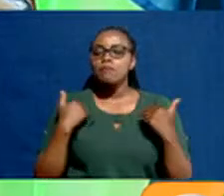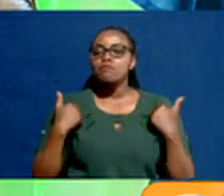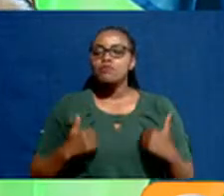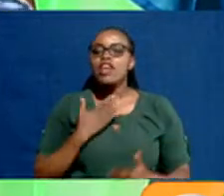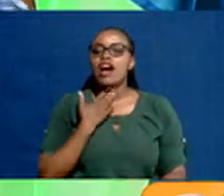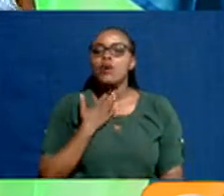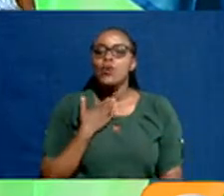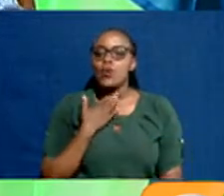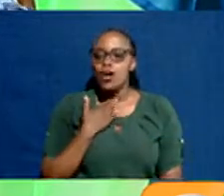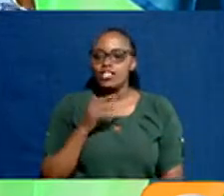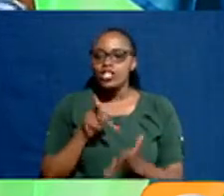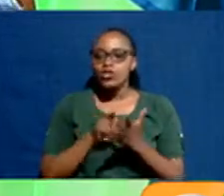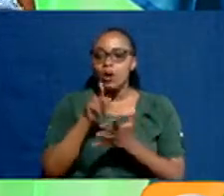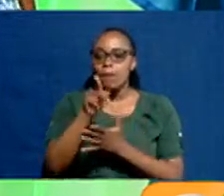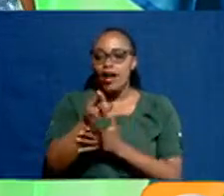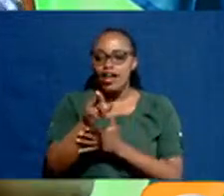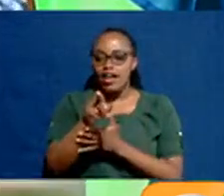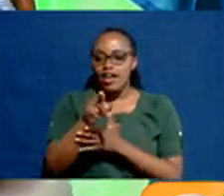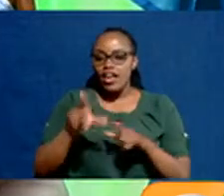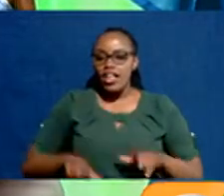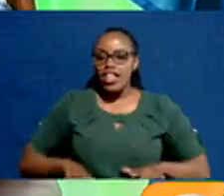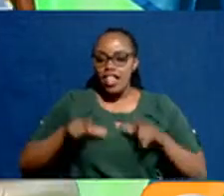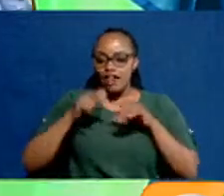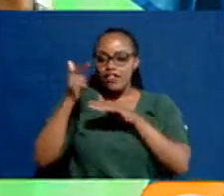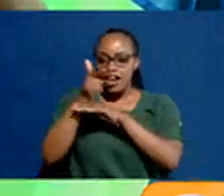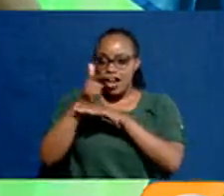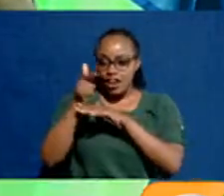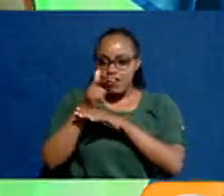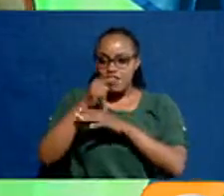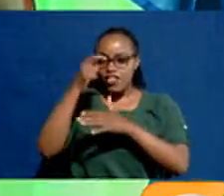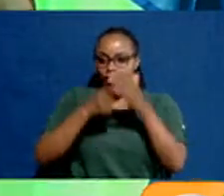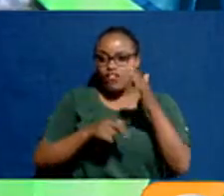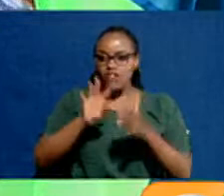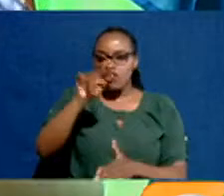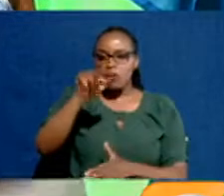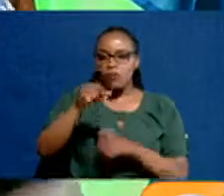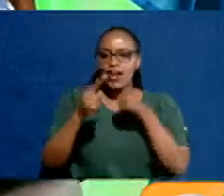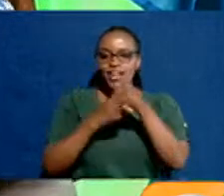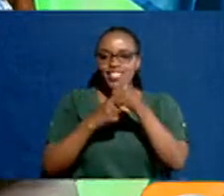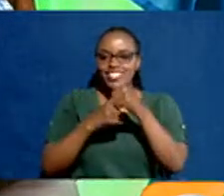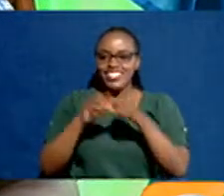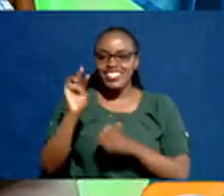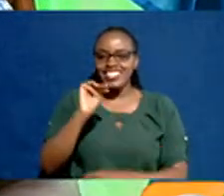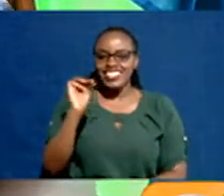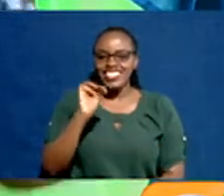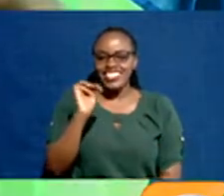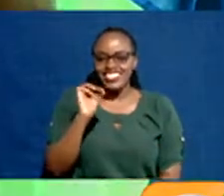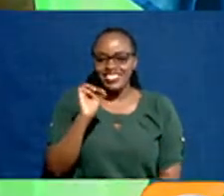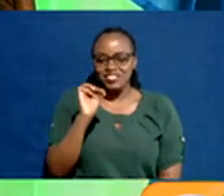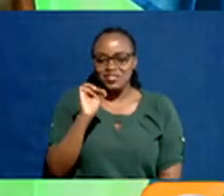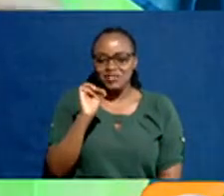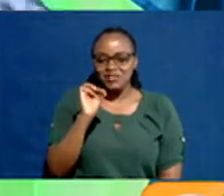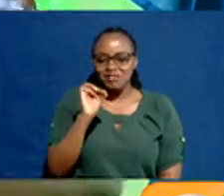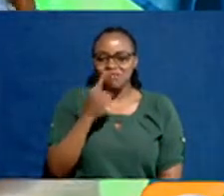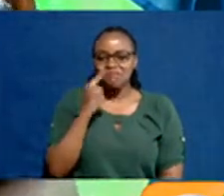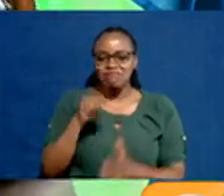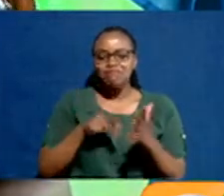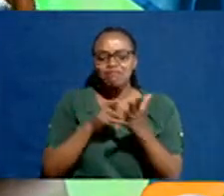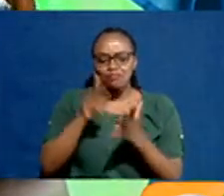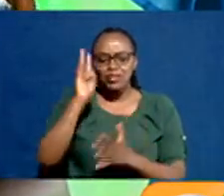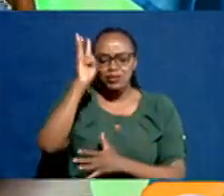to buy live coverage. They charged me 4.6 million. I said I'll